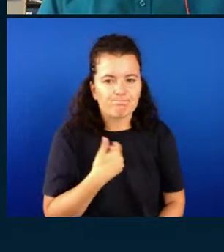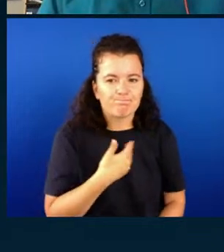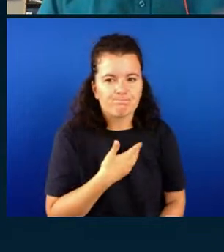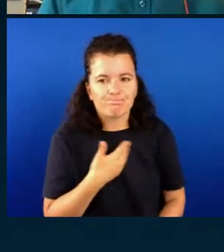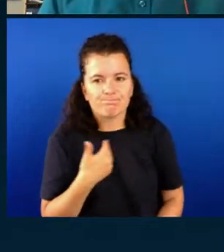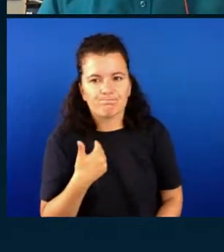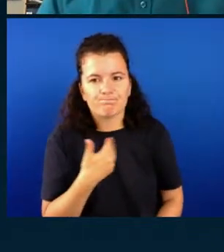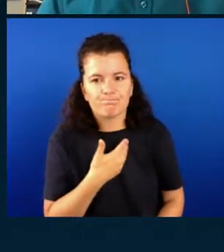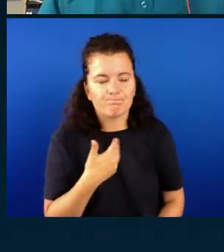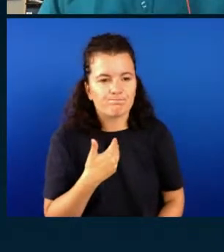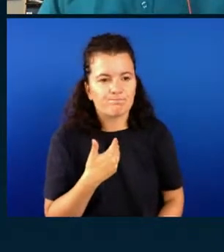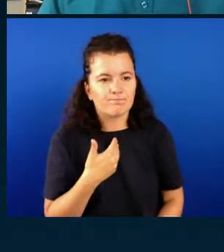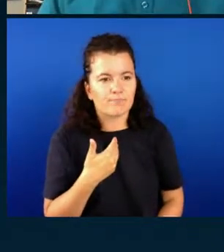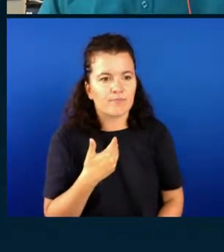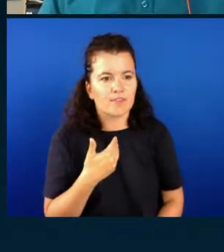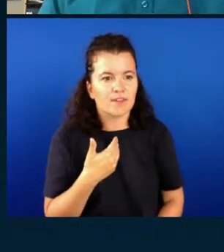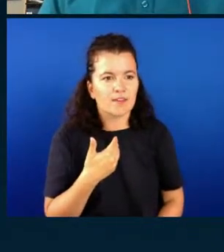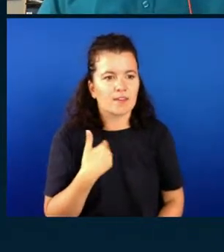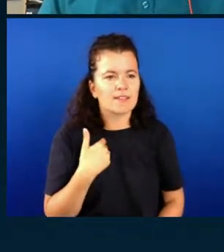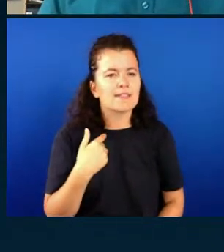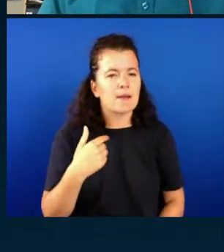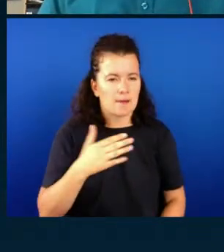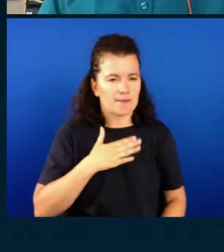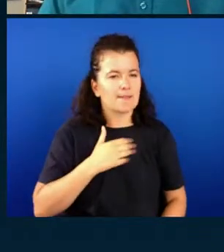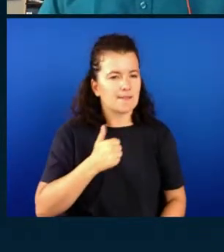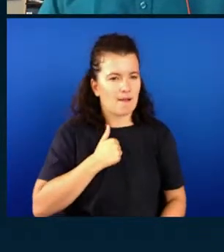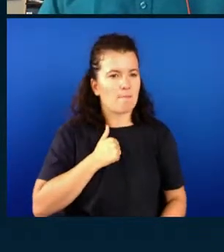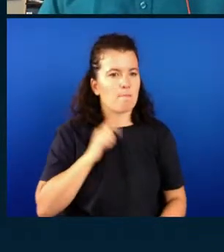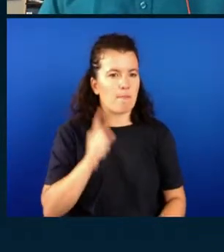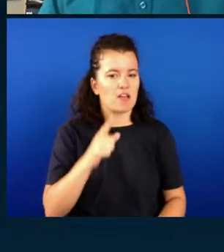where you actually have to set the logging format.